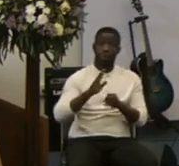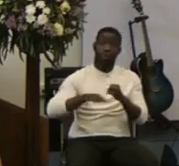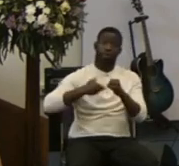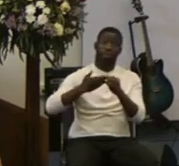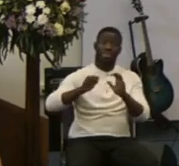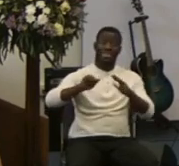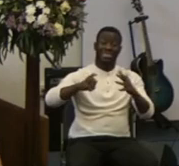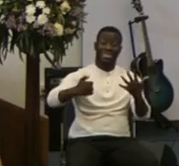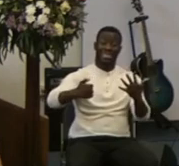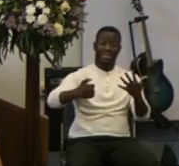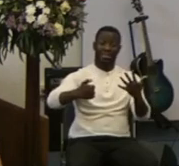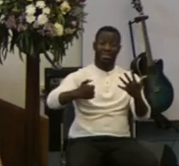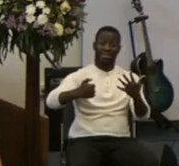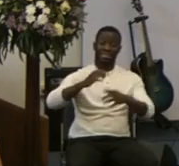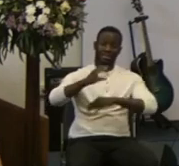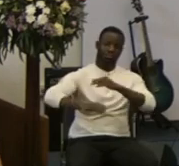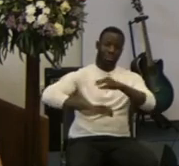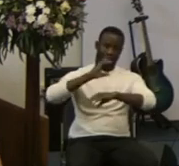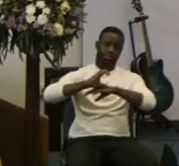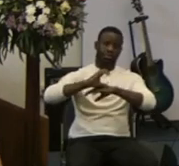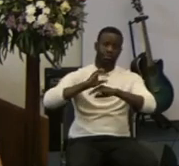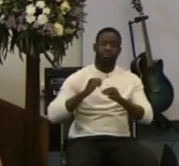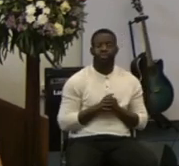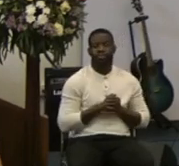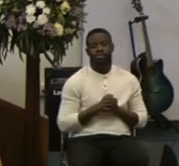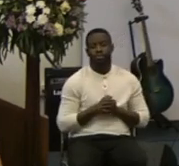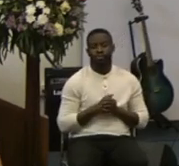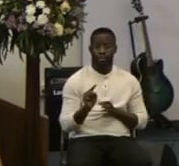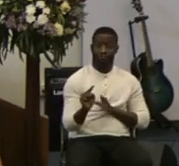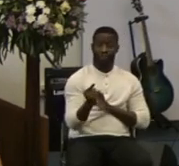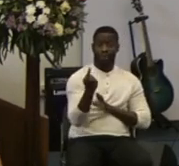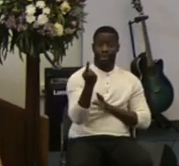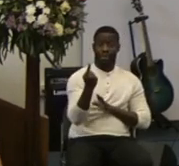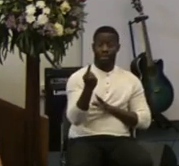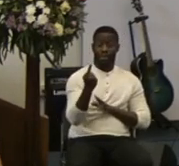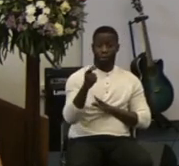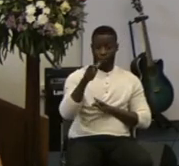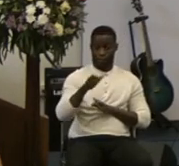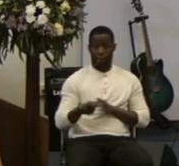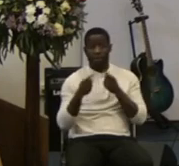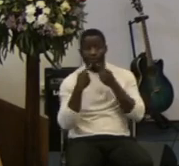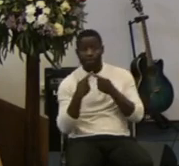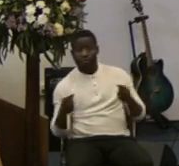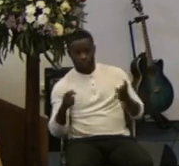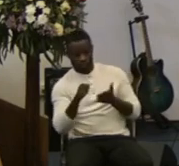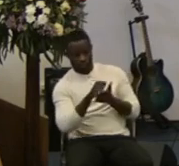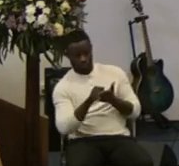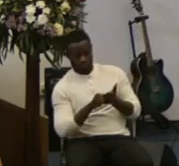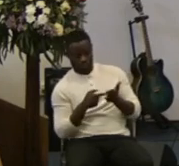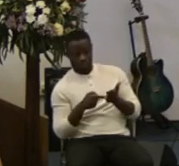the 6th century that the first commentary was ever